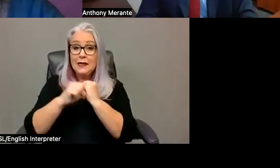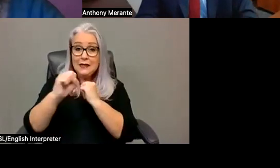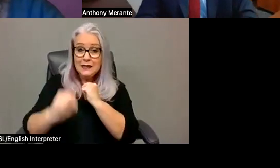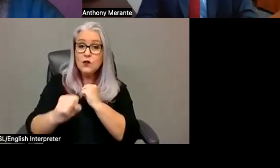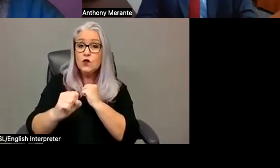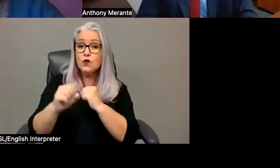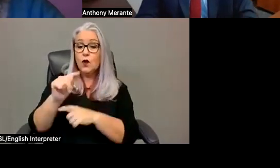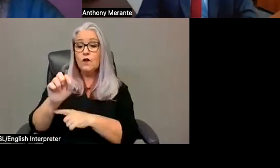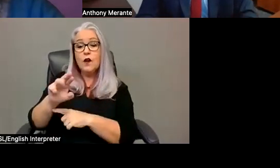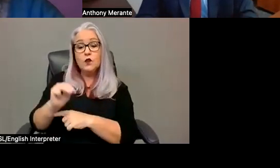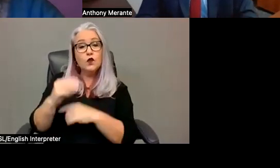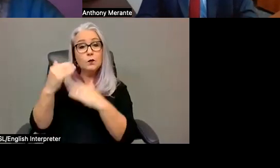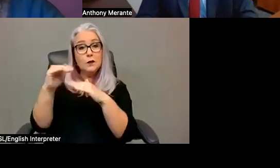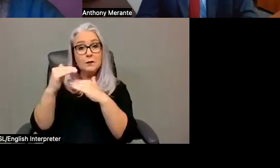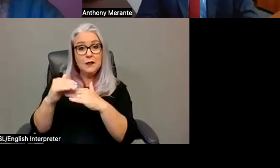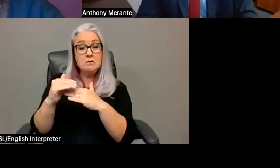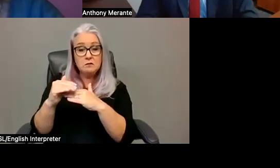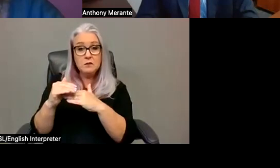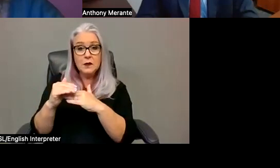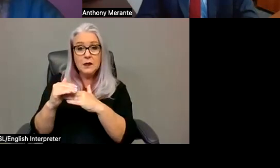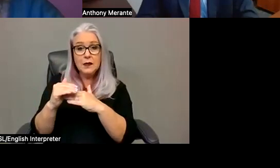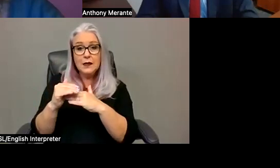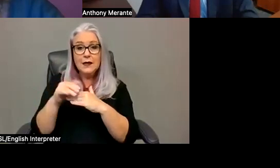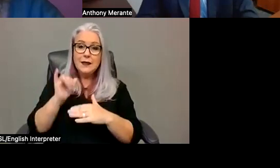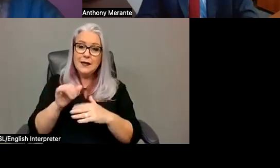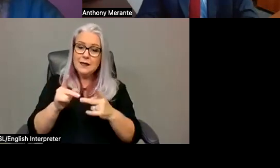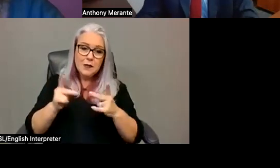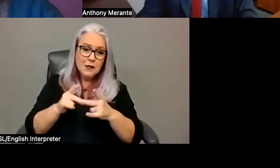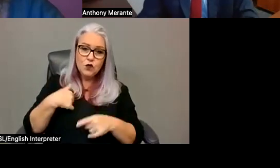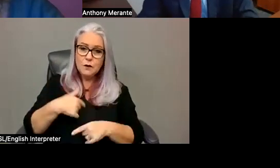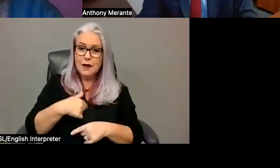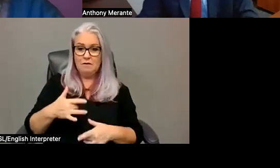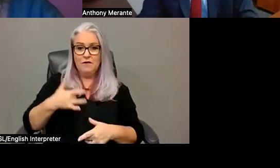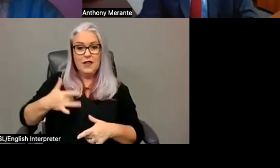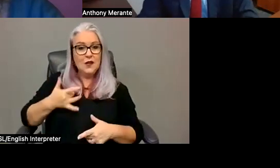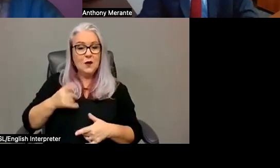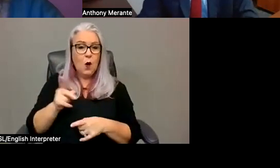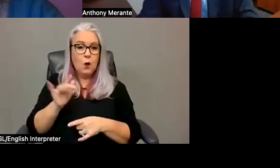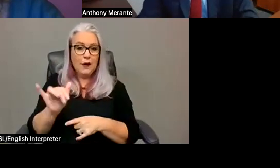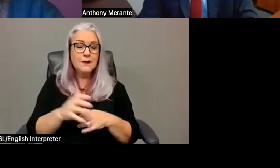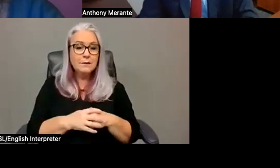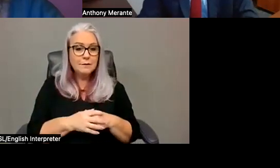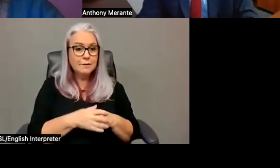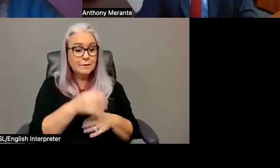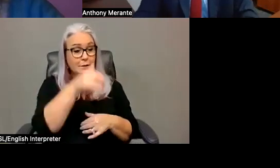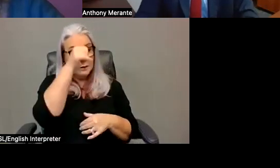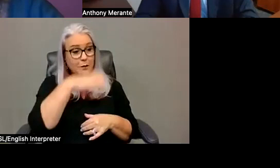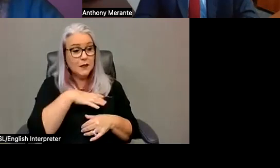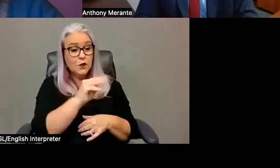and that's just like I said, that's the position I've always had. Thank you. Mr. Merante?